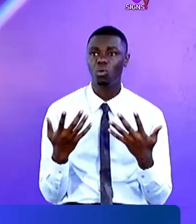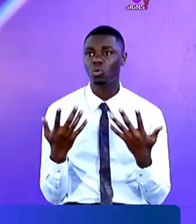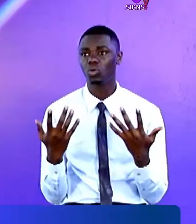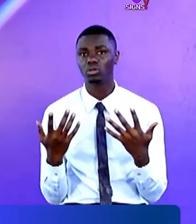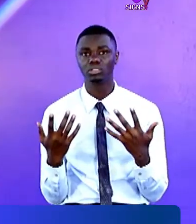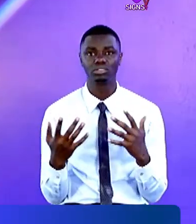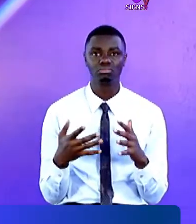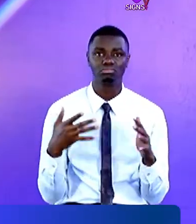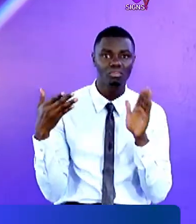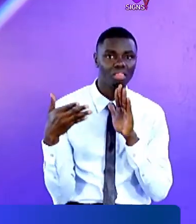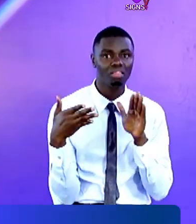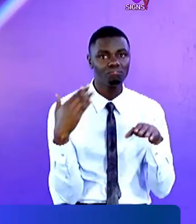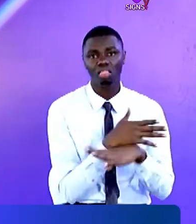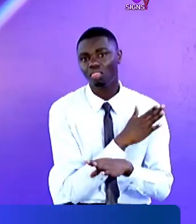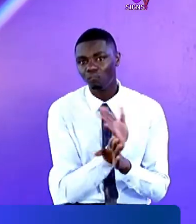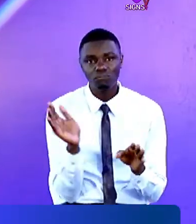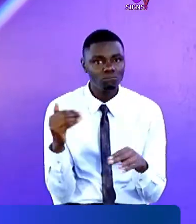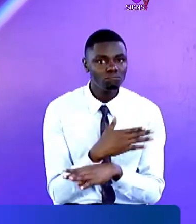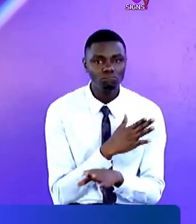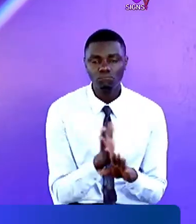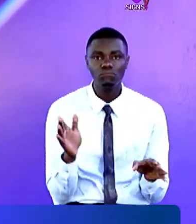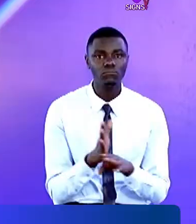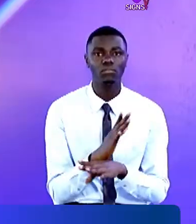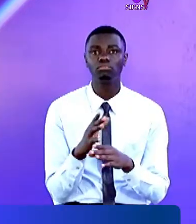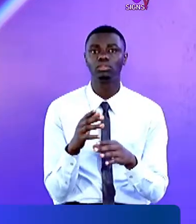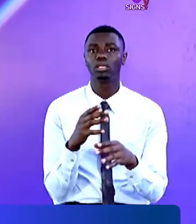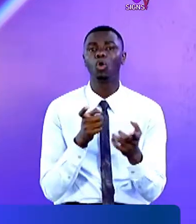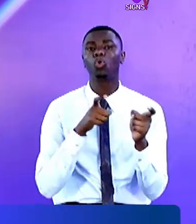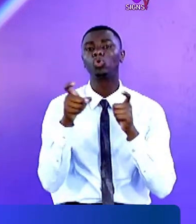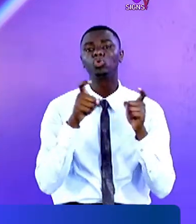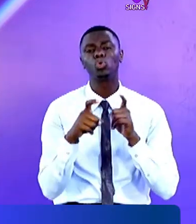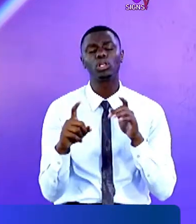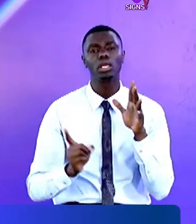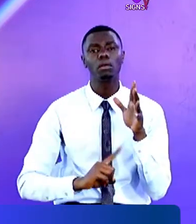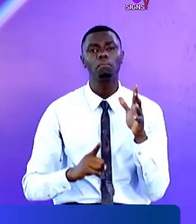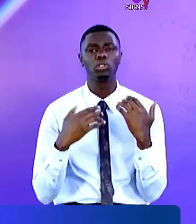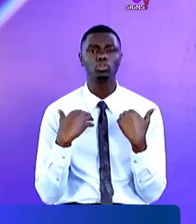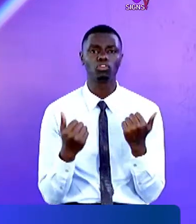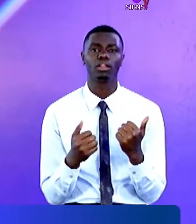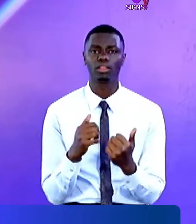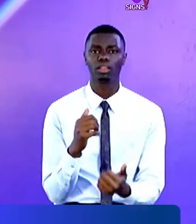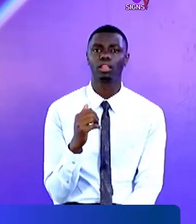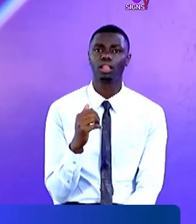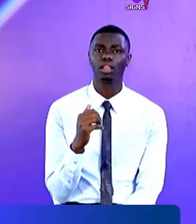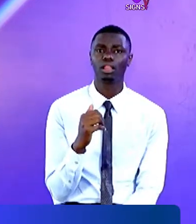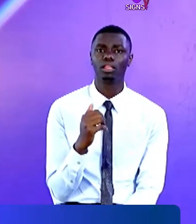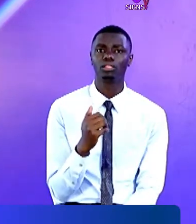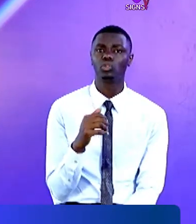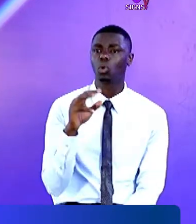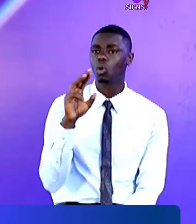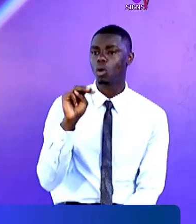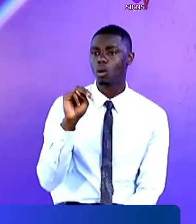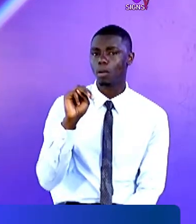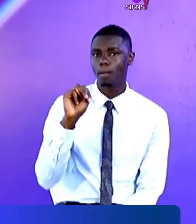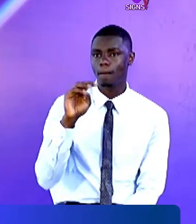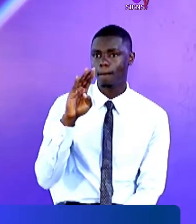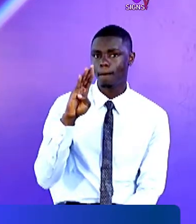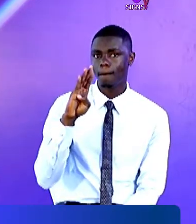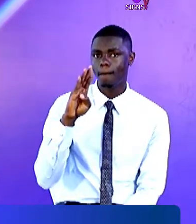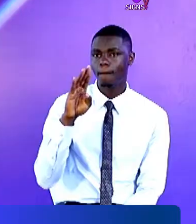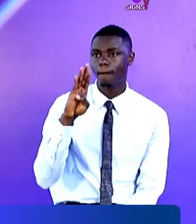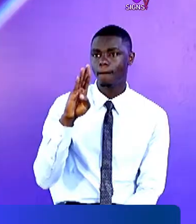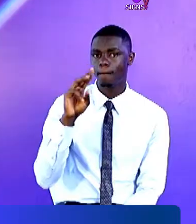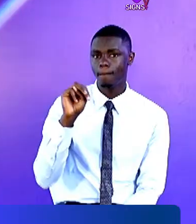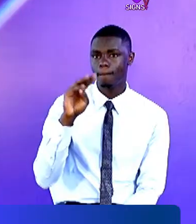and the rest running a Ministry of Health. Duale has moved to all ministries where he was in. He was in